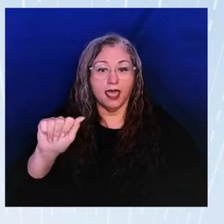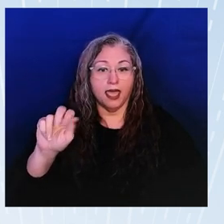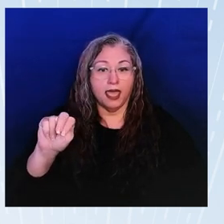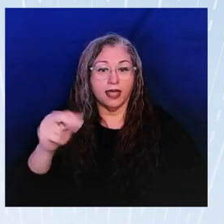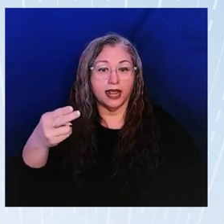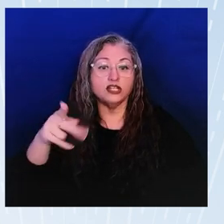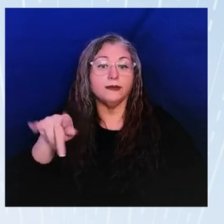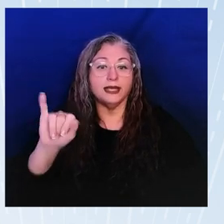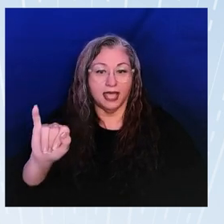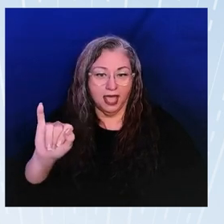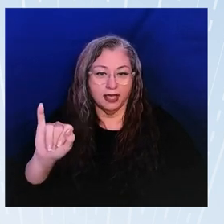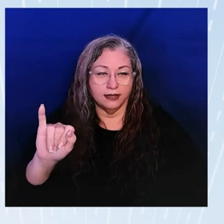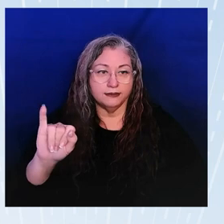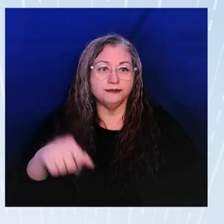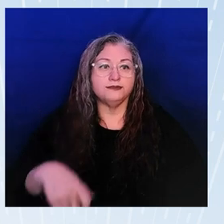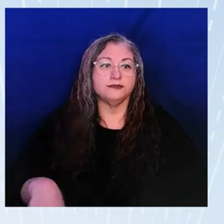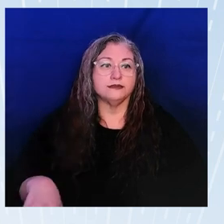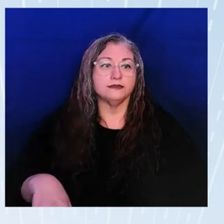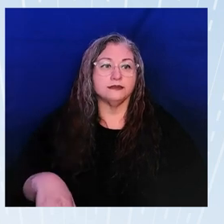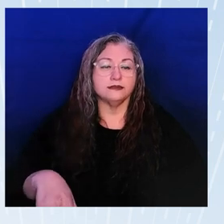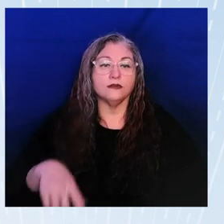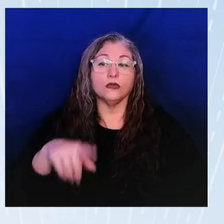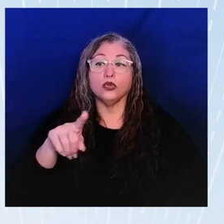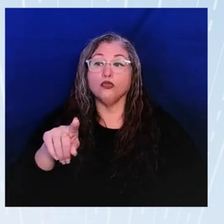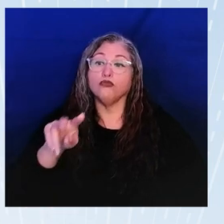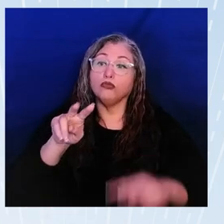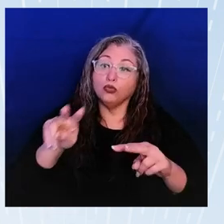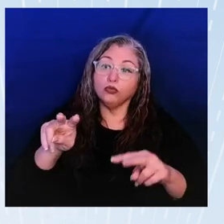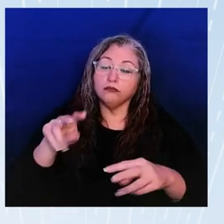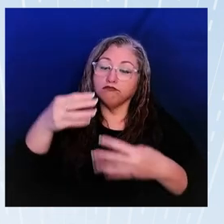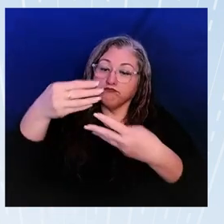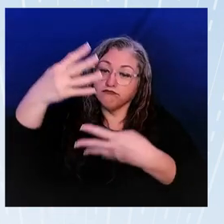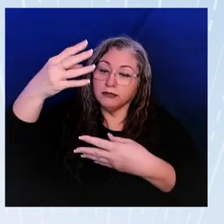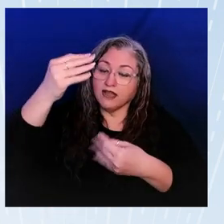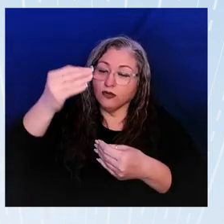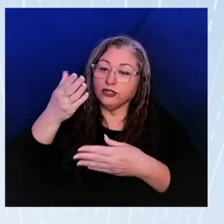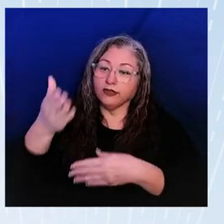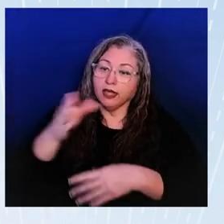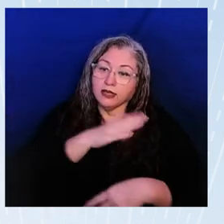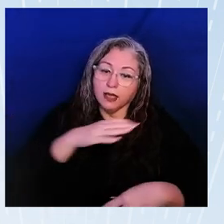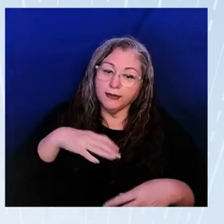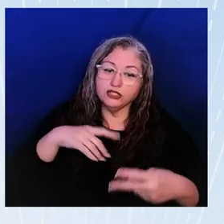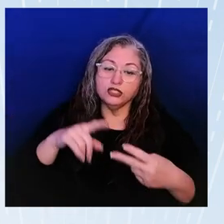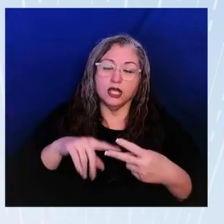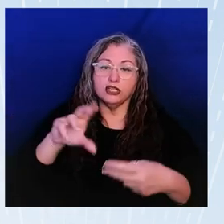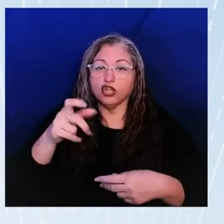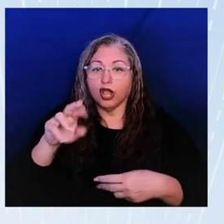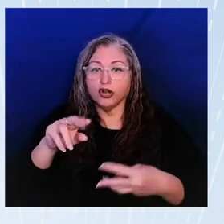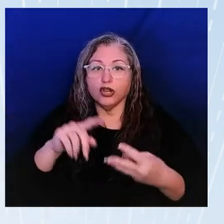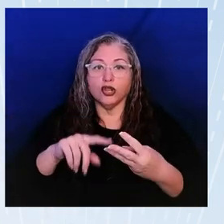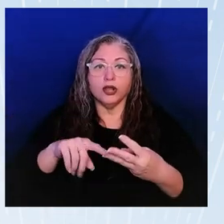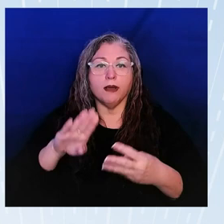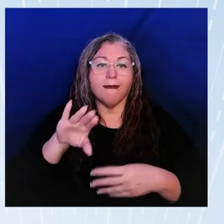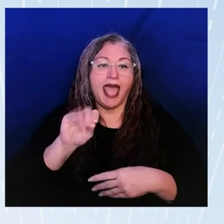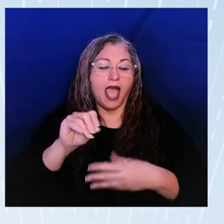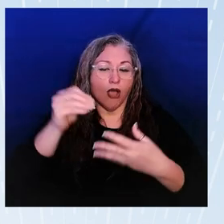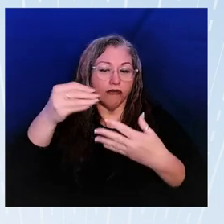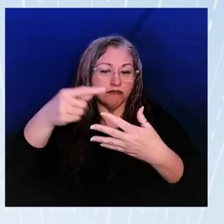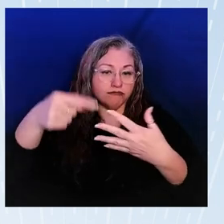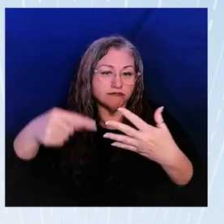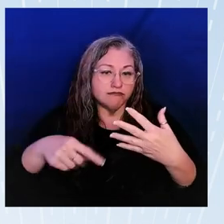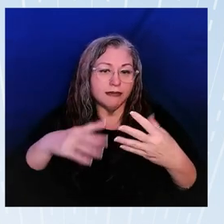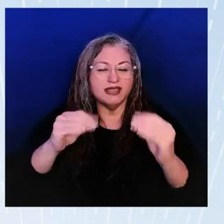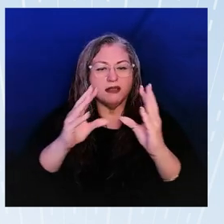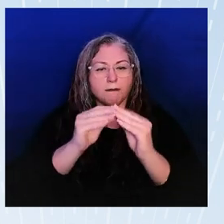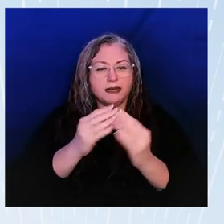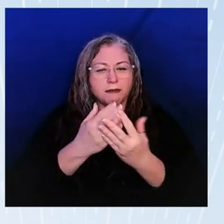WHIAANHPI. There you can find information about the commission's charter, commissioner biographies, and meeting materials. We